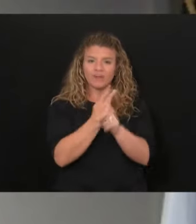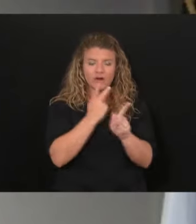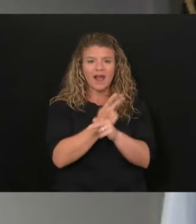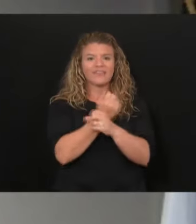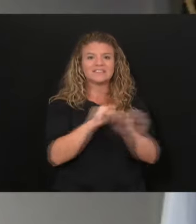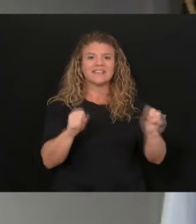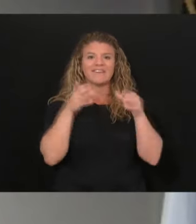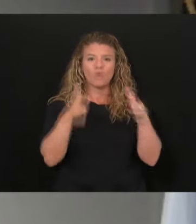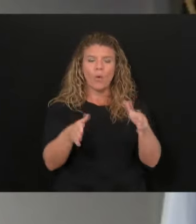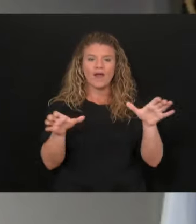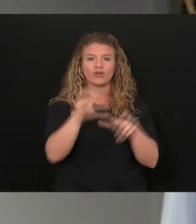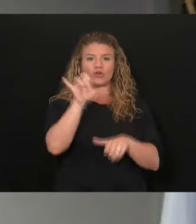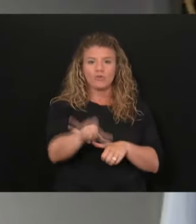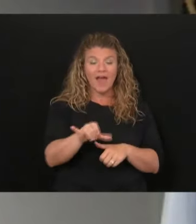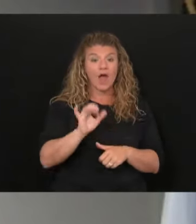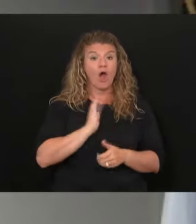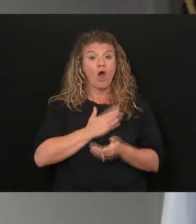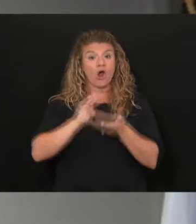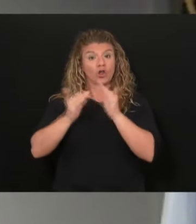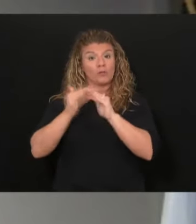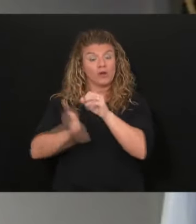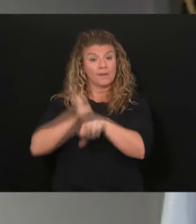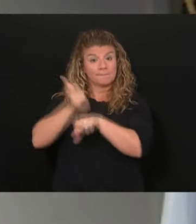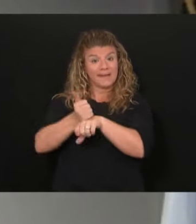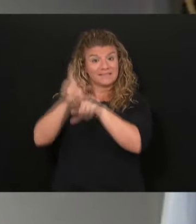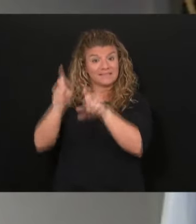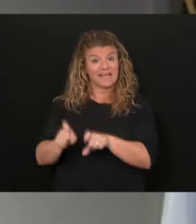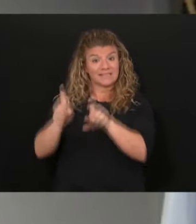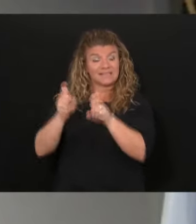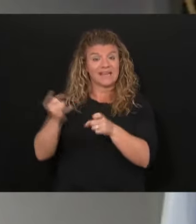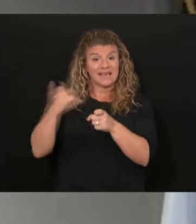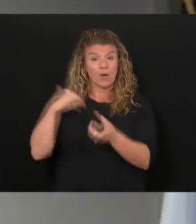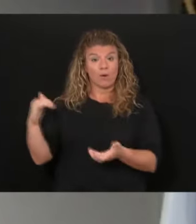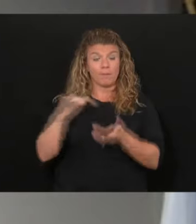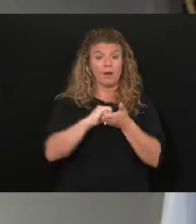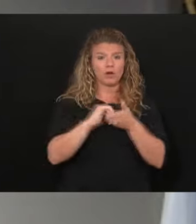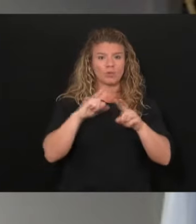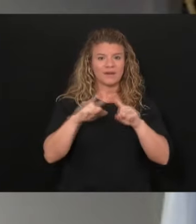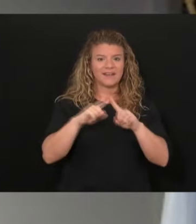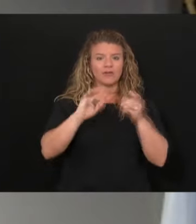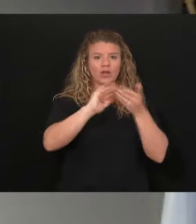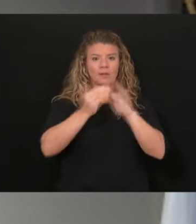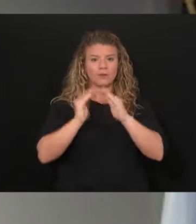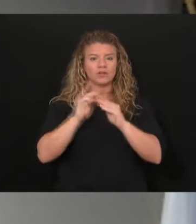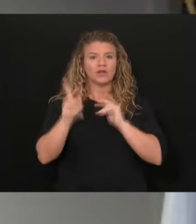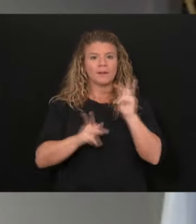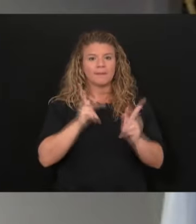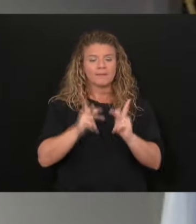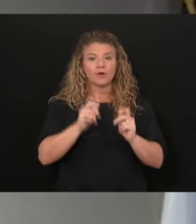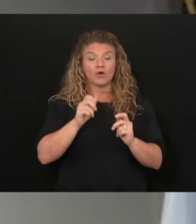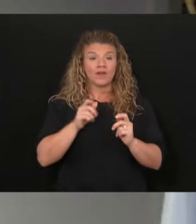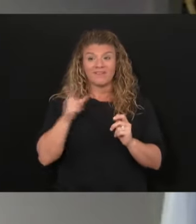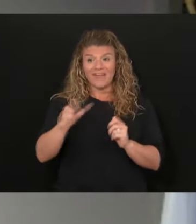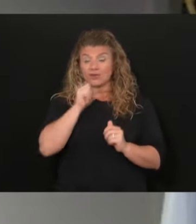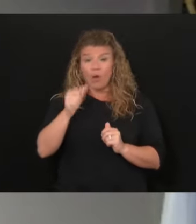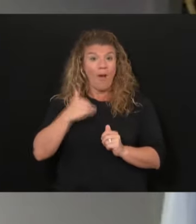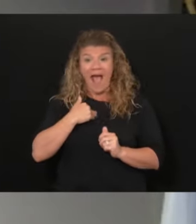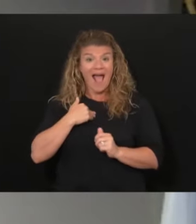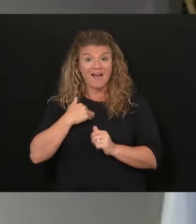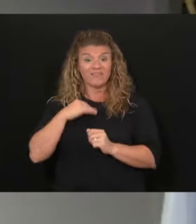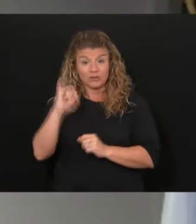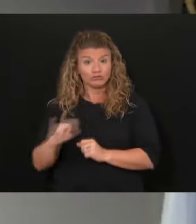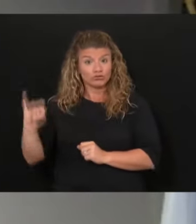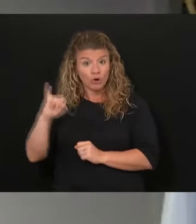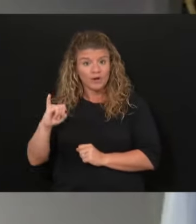other piece is with our community-based testing, we are trying to partner with providers in the community so that folks that do not have a provider can link into